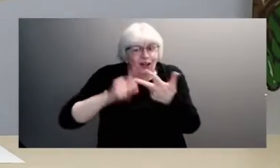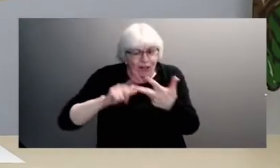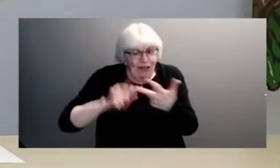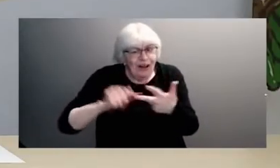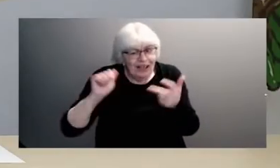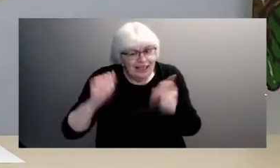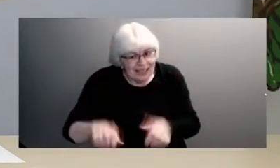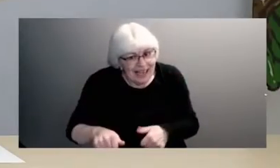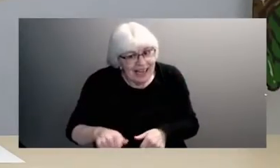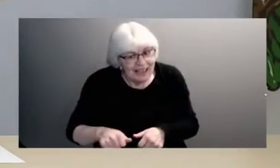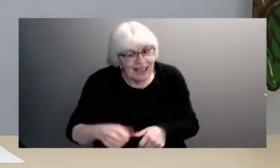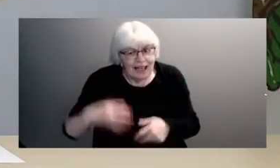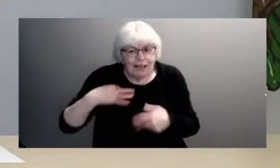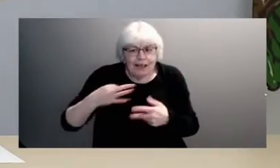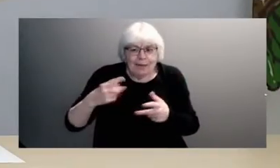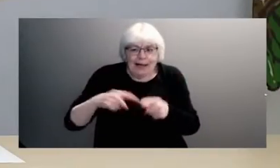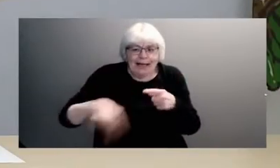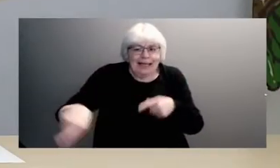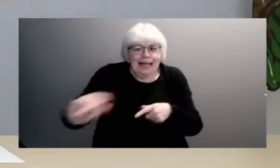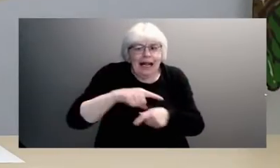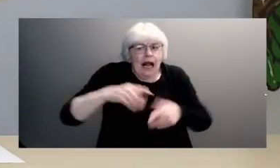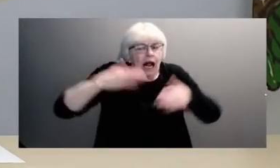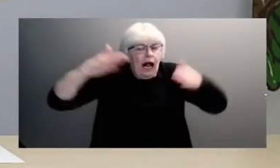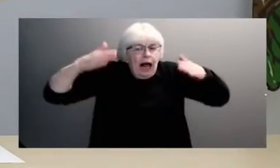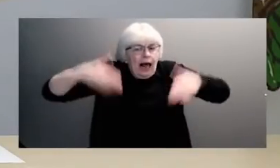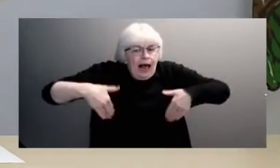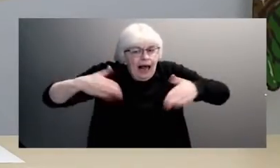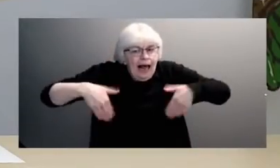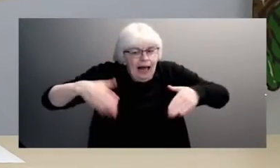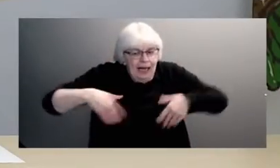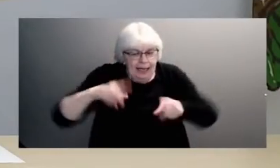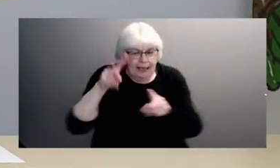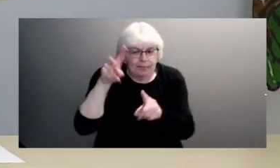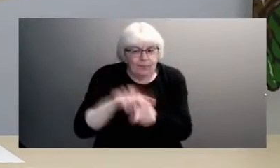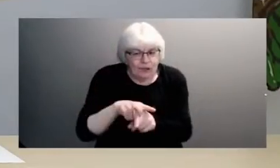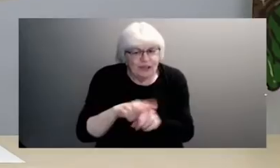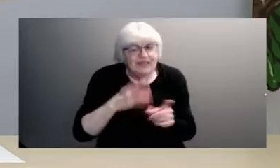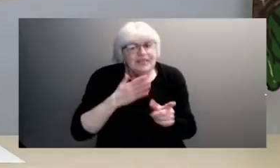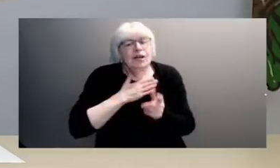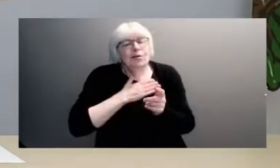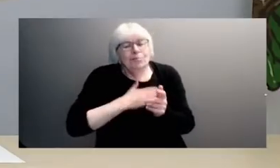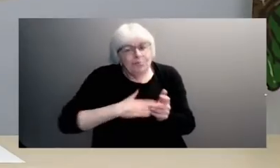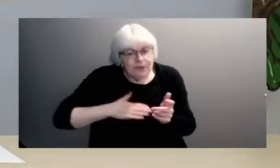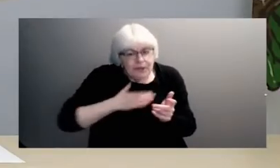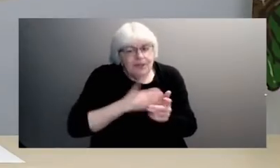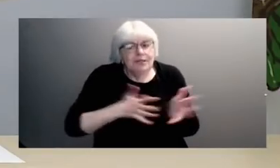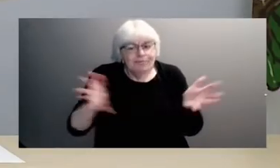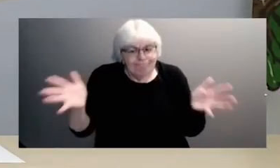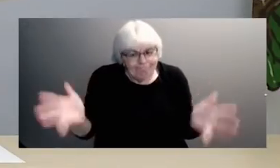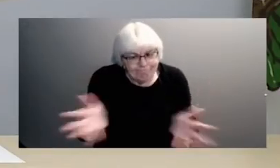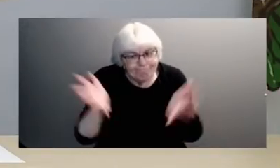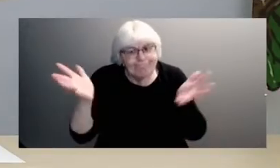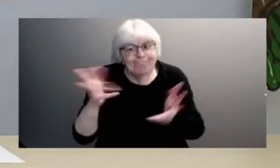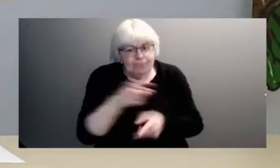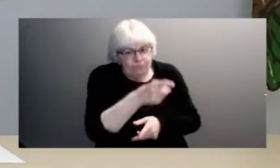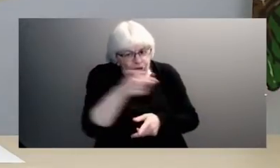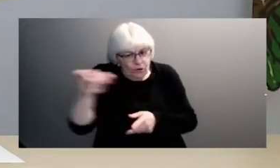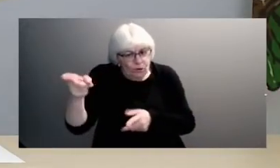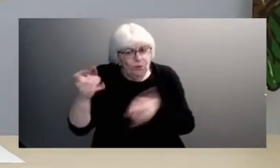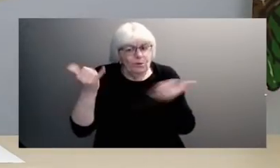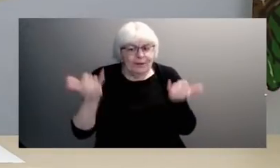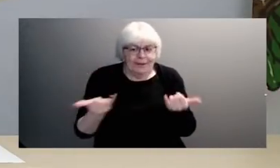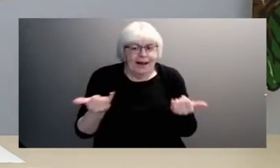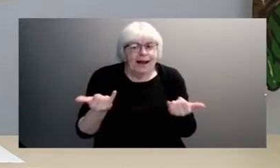learn more about Omicron in the next few weeks. It is known that vaccination in combination with public health measures